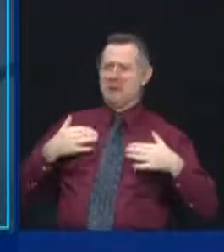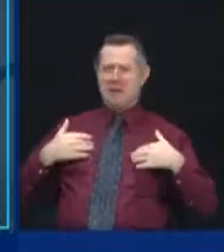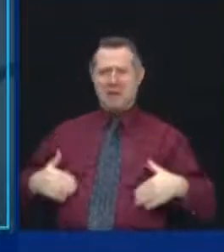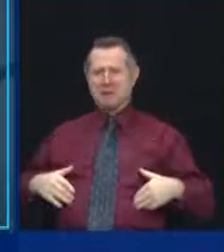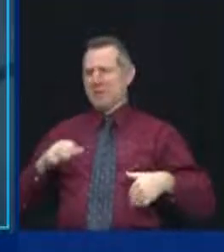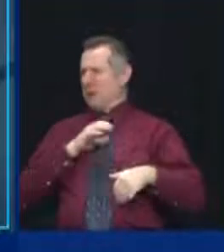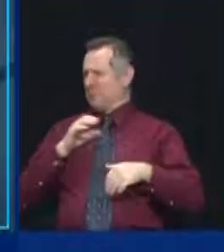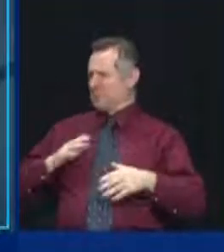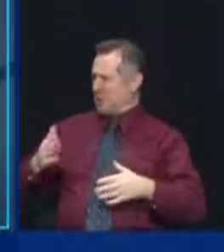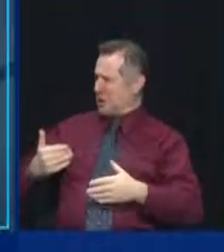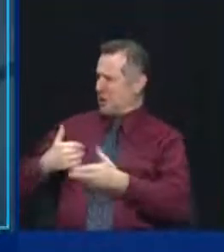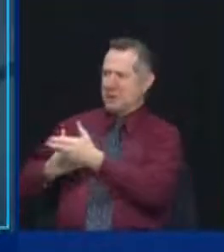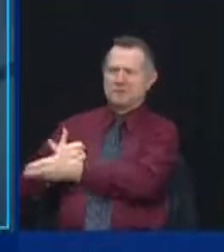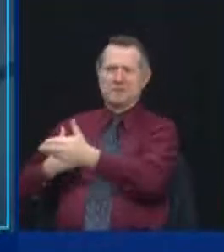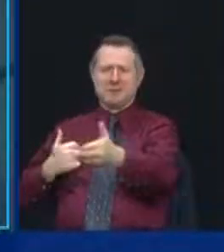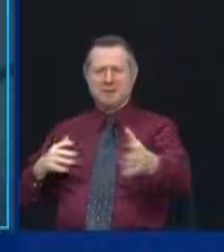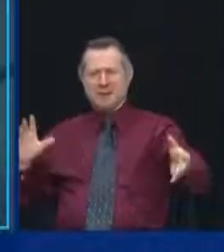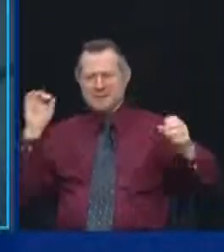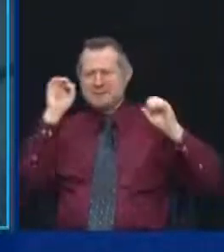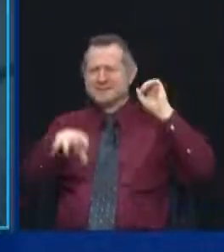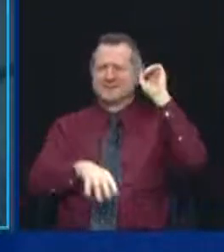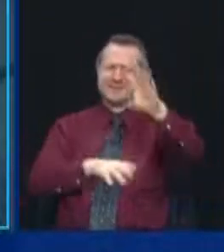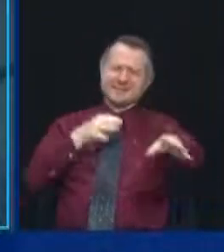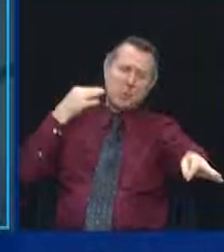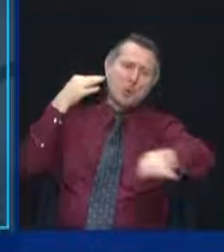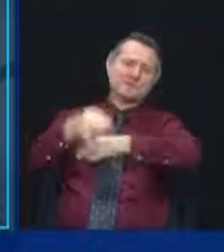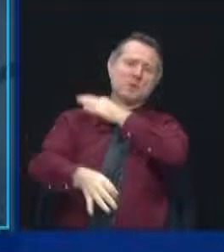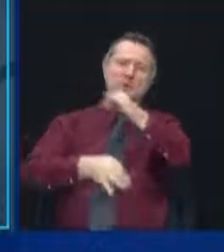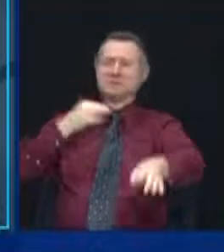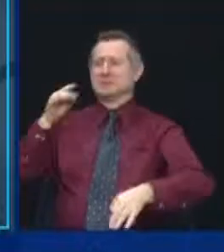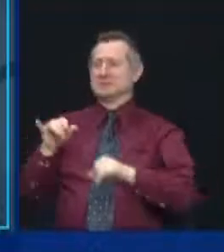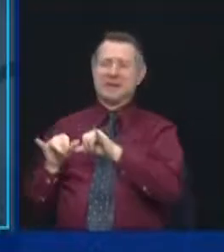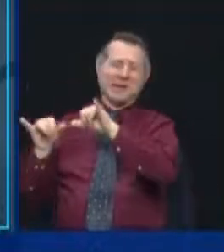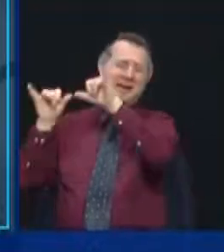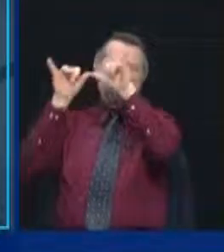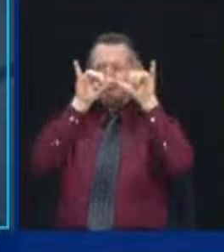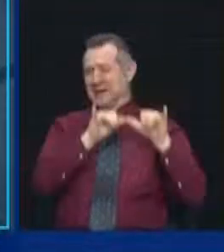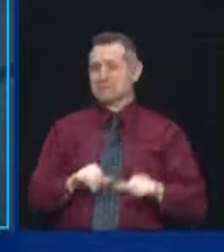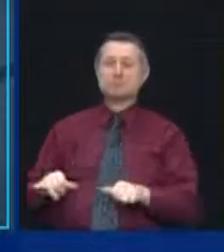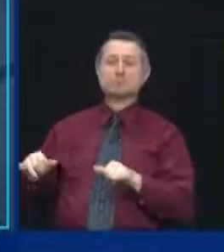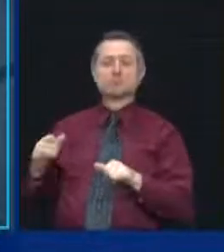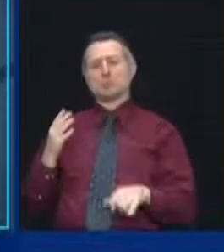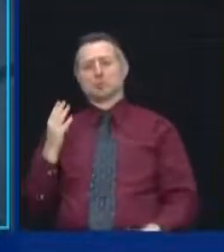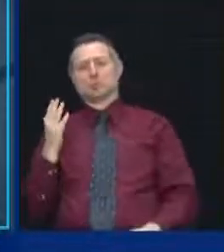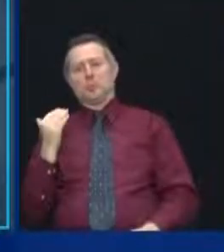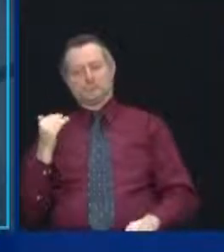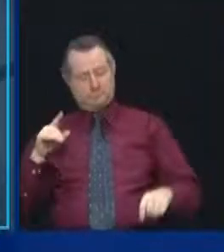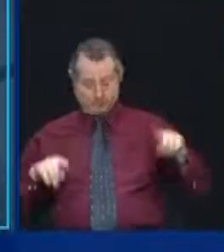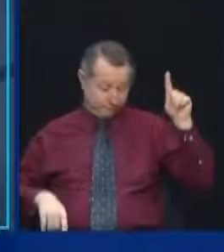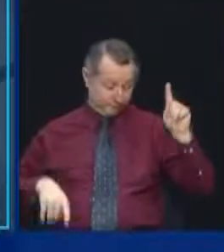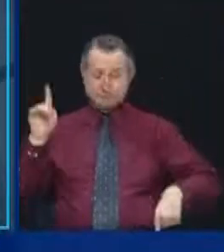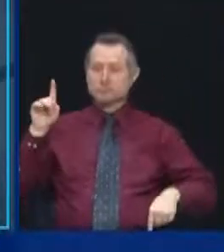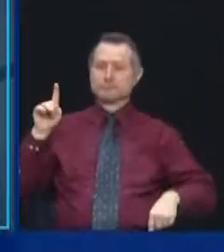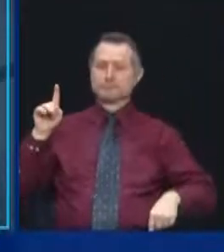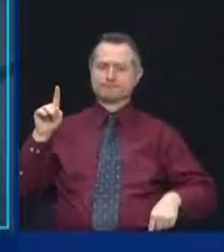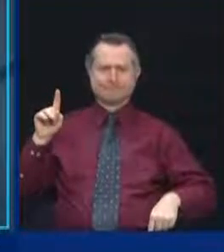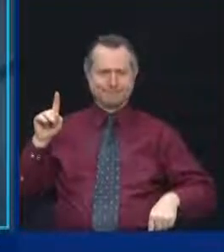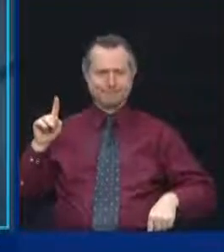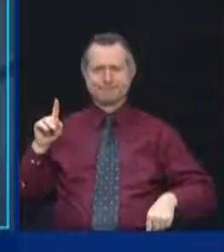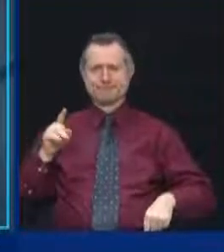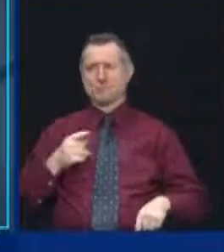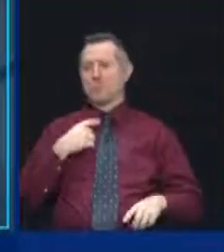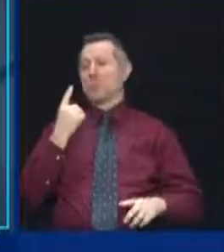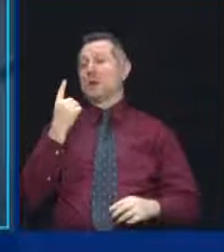briefing. Why is there such a variance in the positivity rate across the state? There's only one